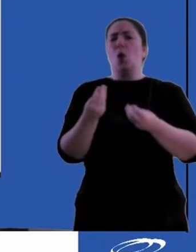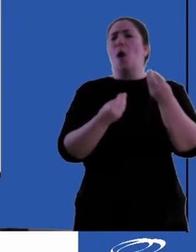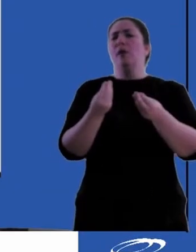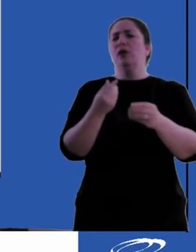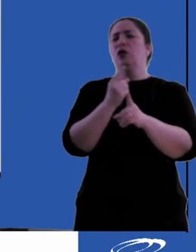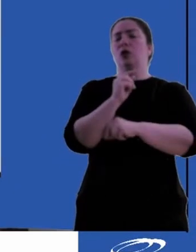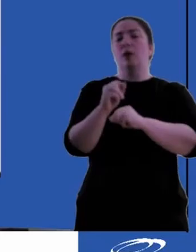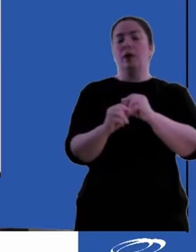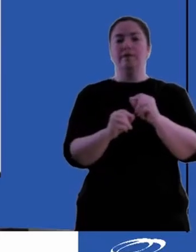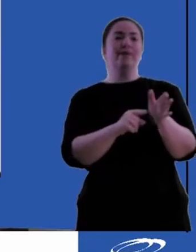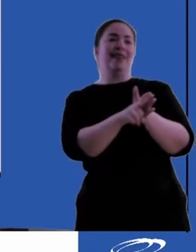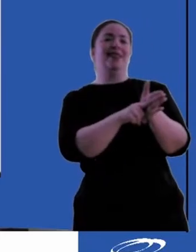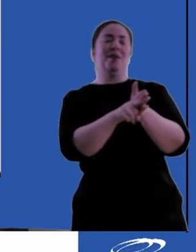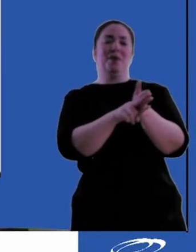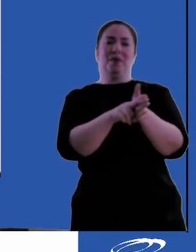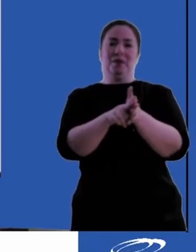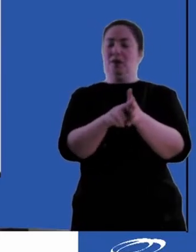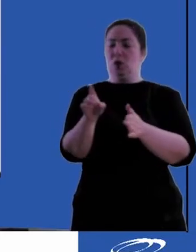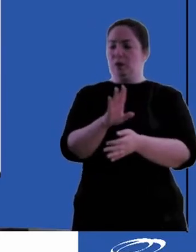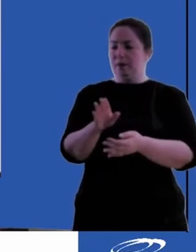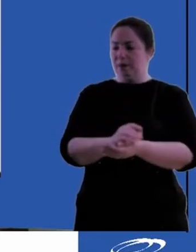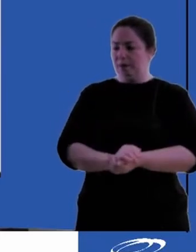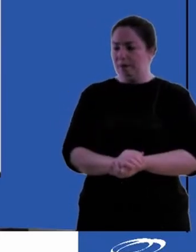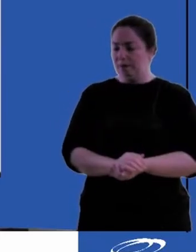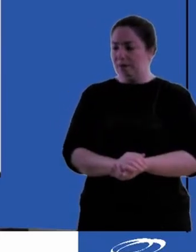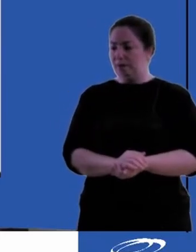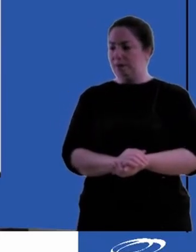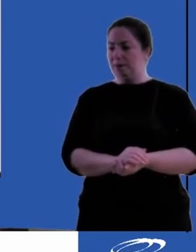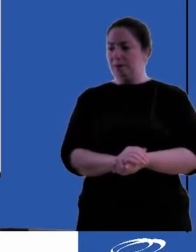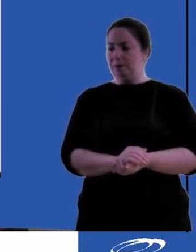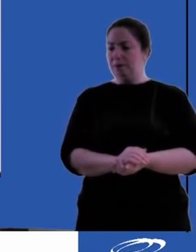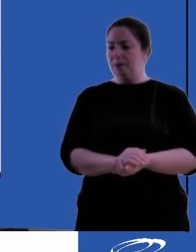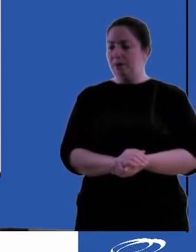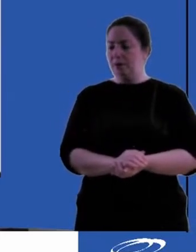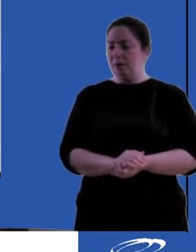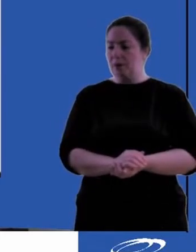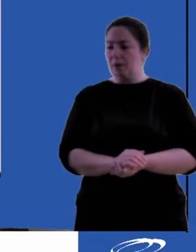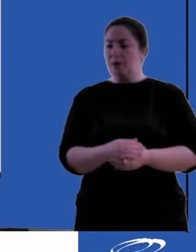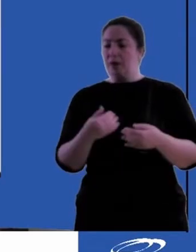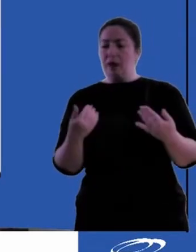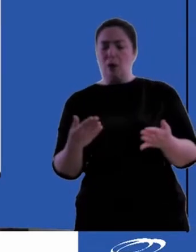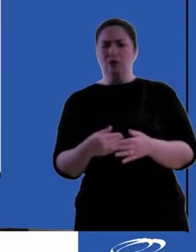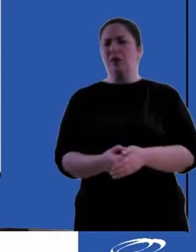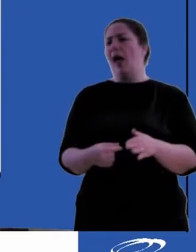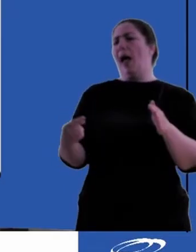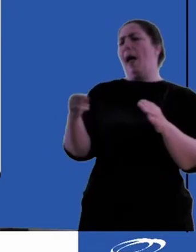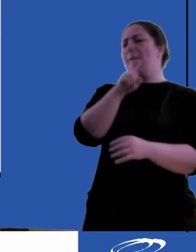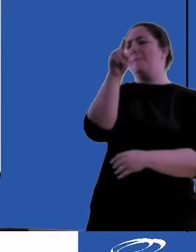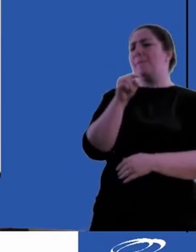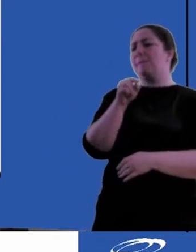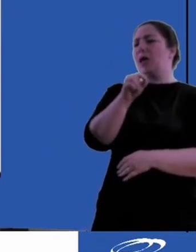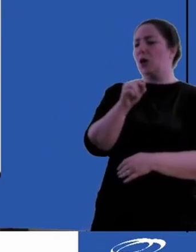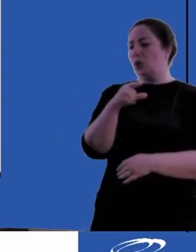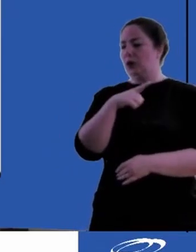look at detection of microorganisms to try to answer those questions. From the standpoint of trying to determine, is this infected